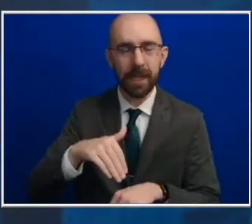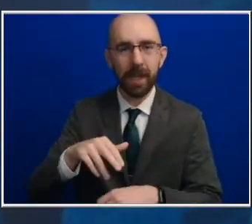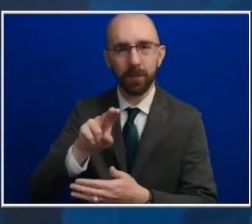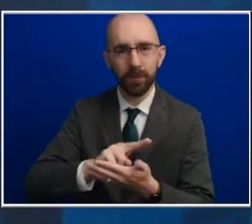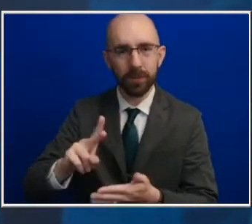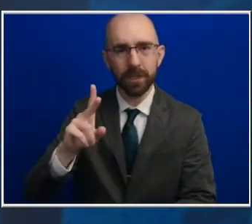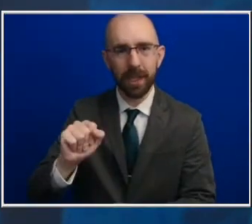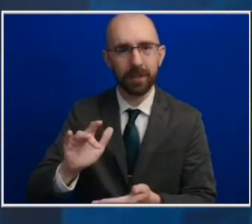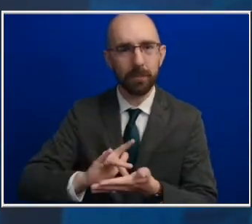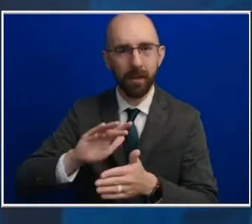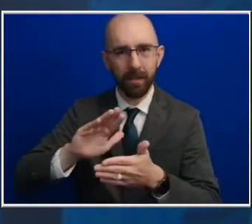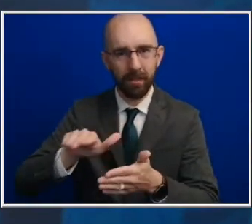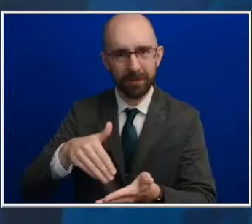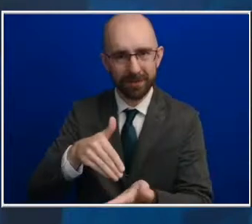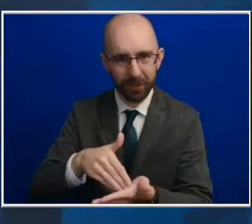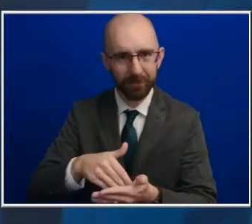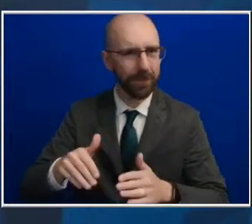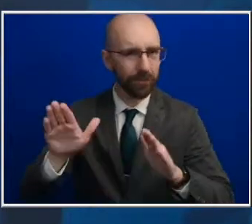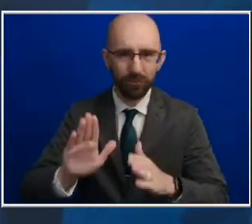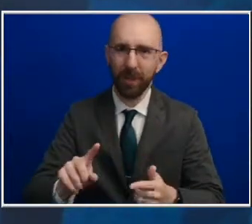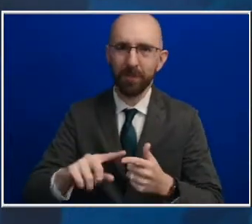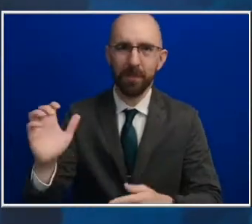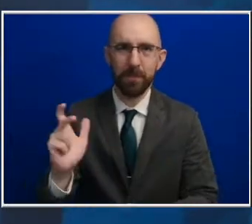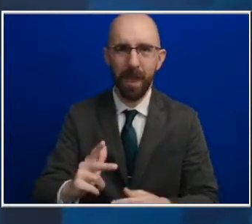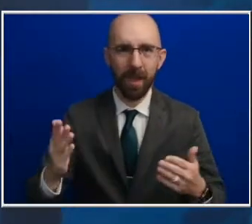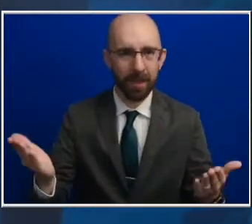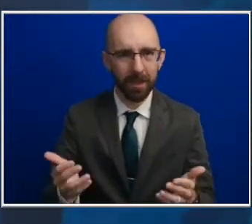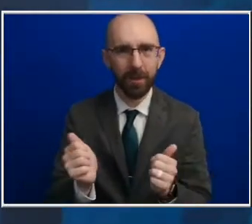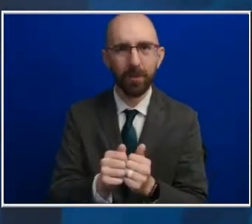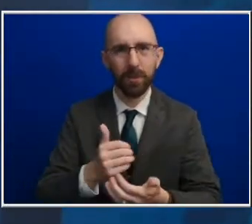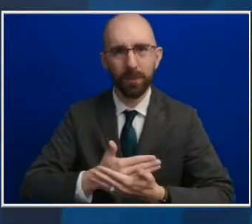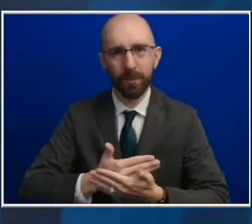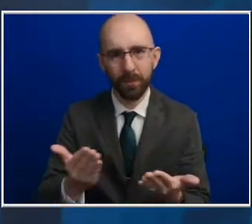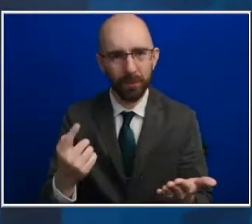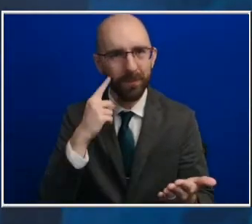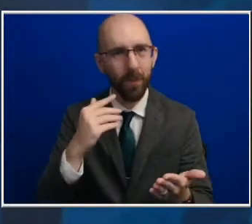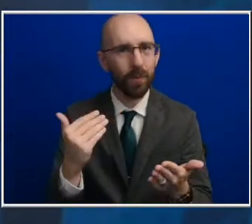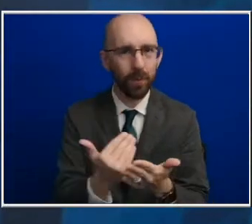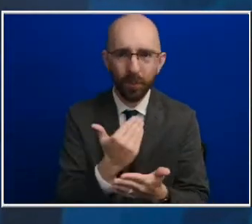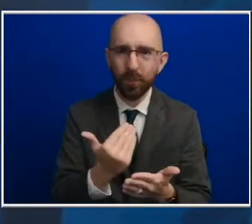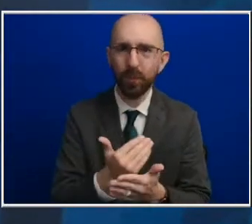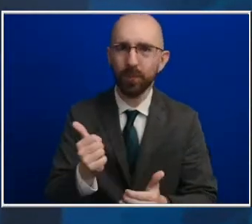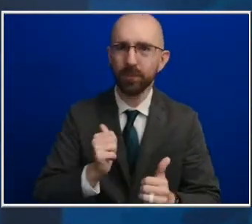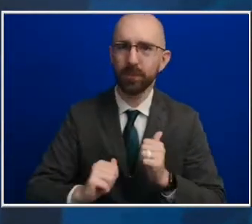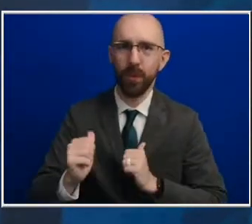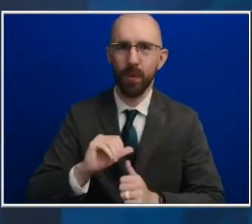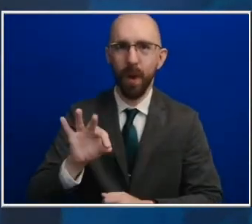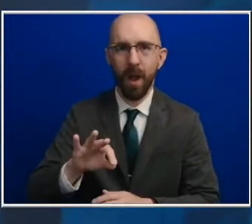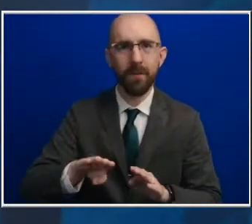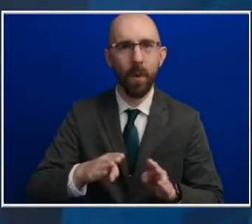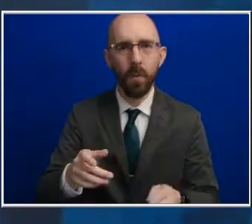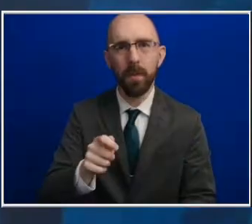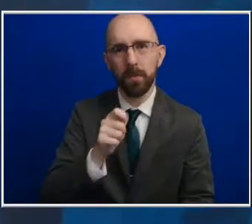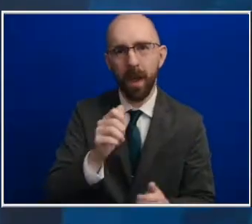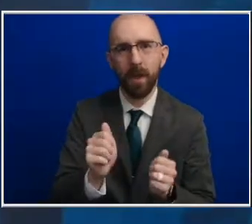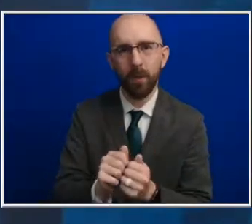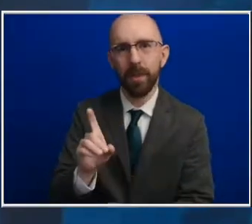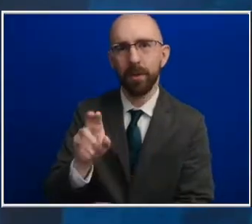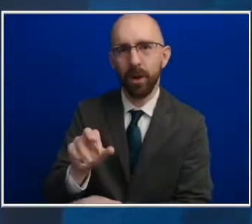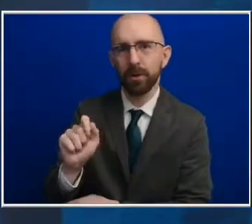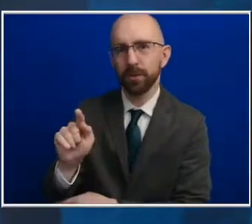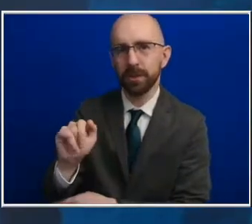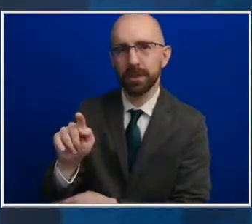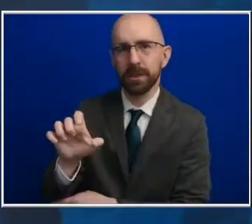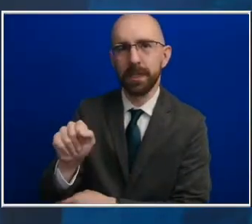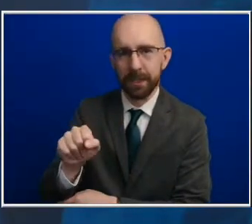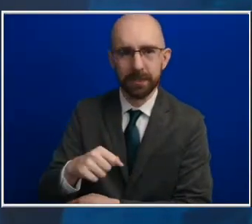It's great to be back here with you for a new episode of Open Mics with Dr. Stites and our